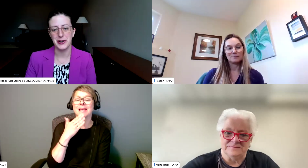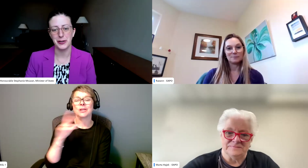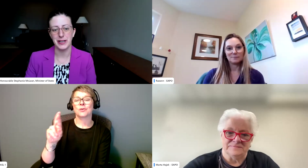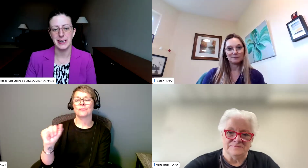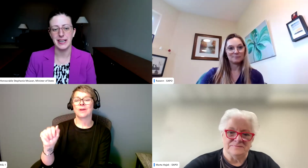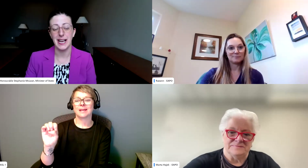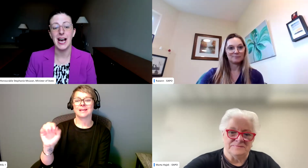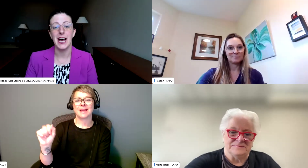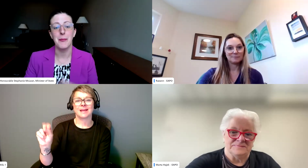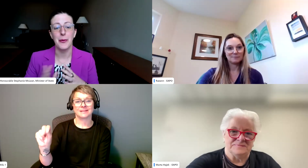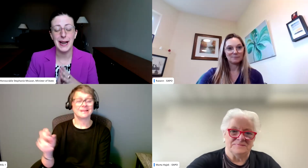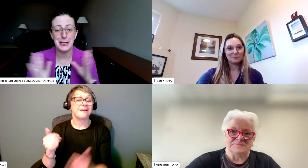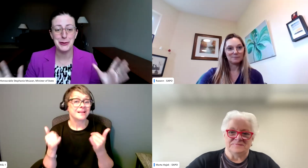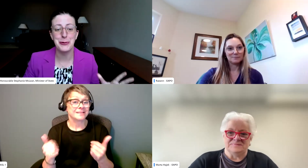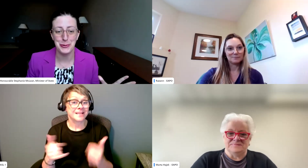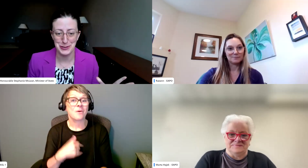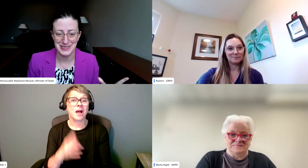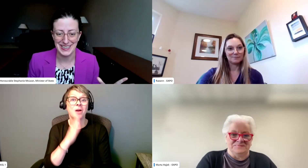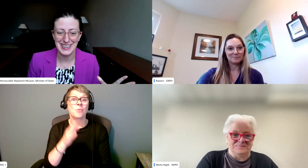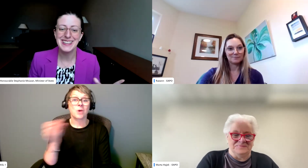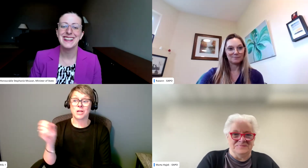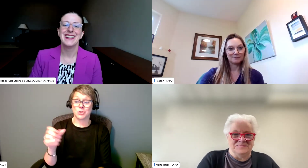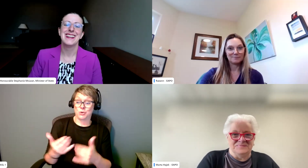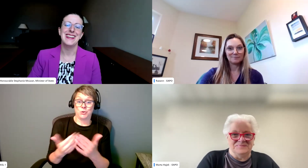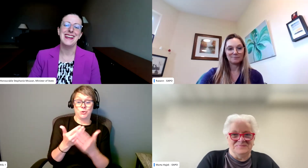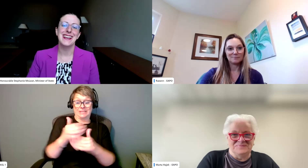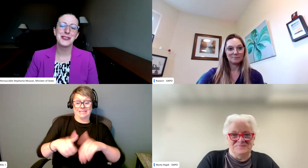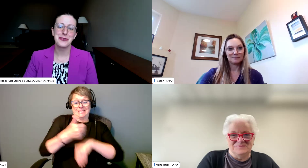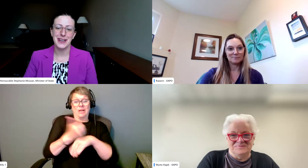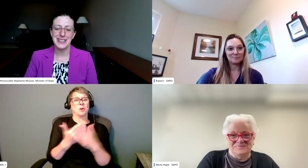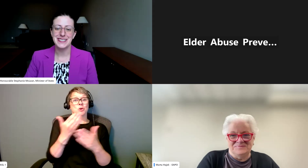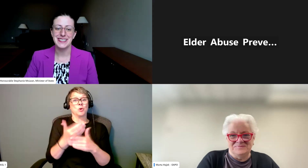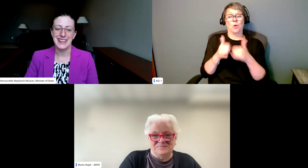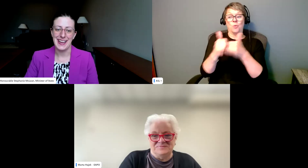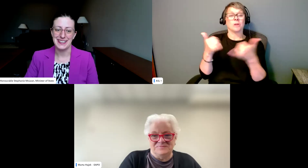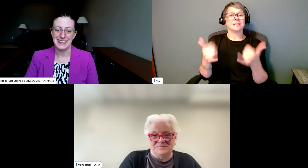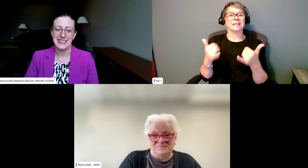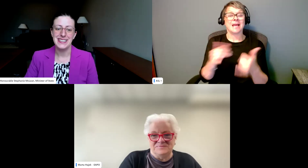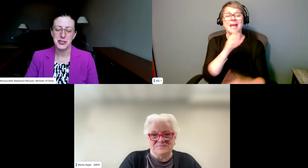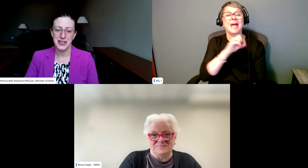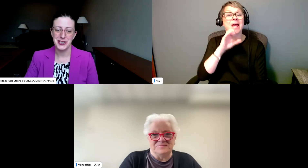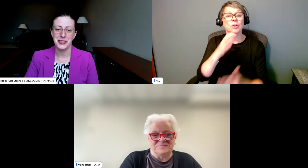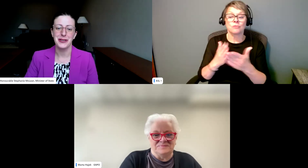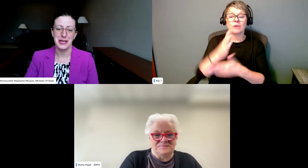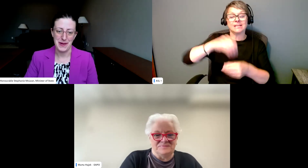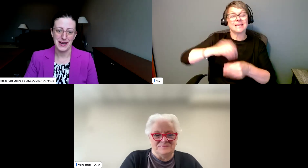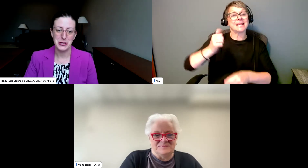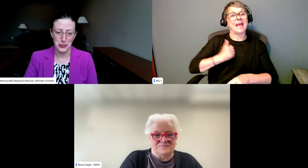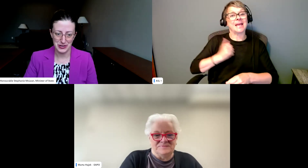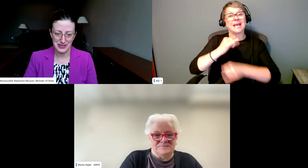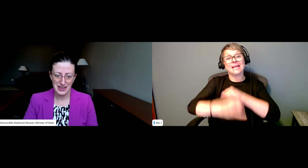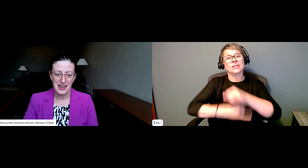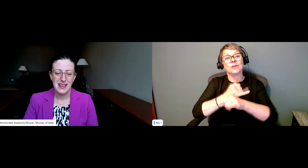honor of inaugurating a brand new award today, the Elder Rights in Canada International